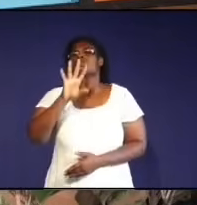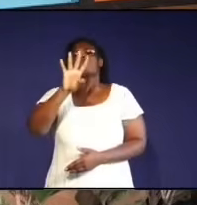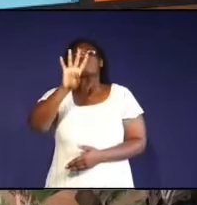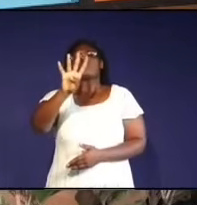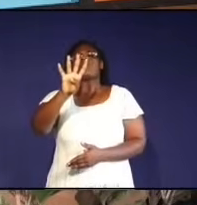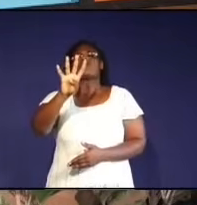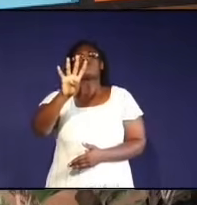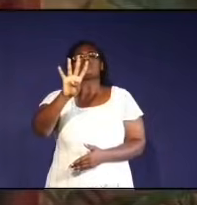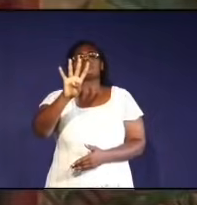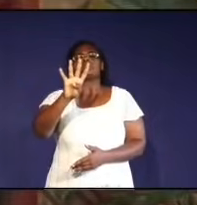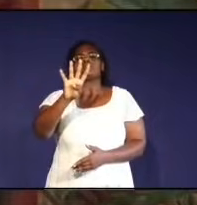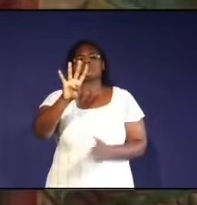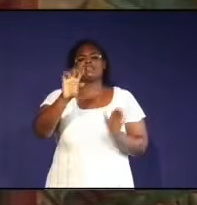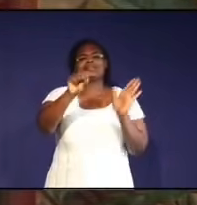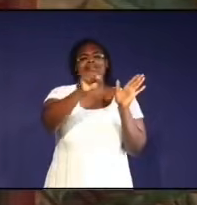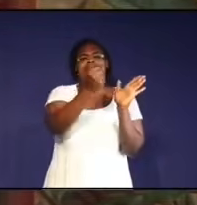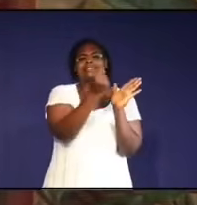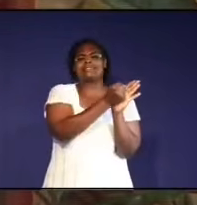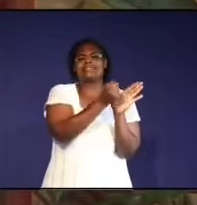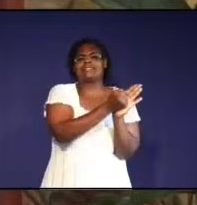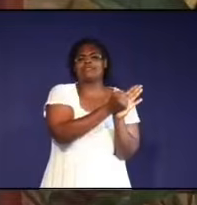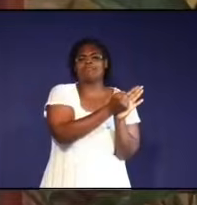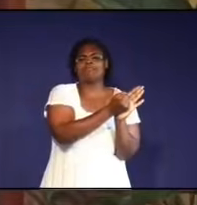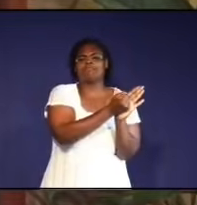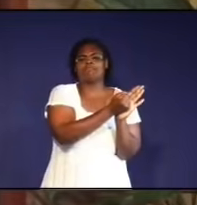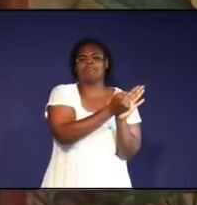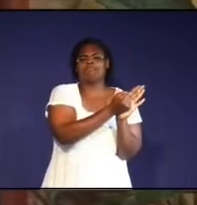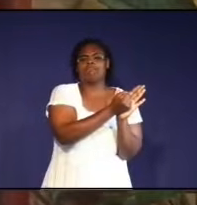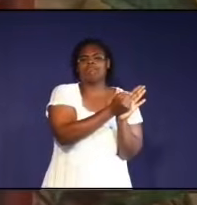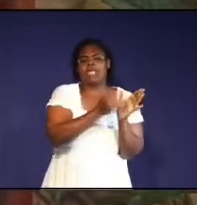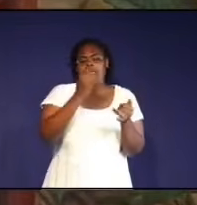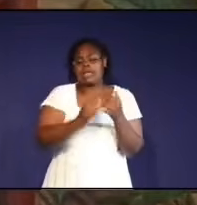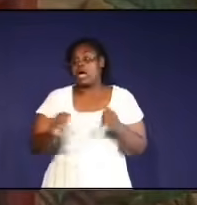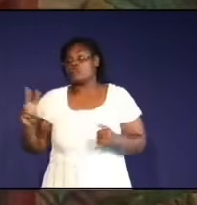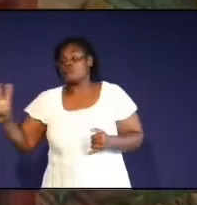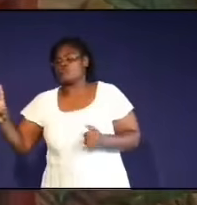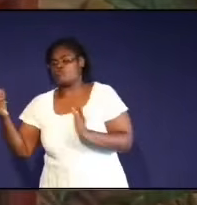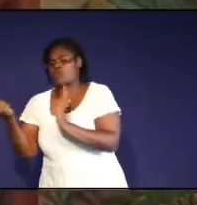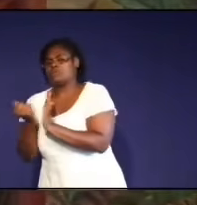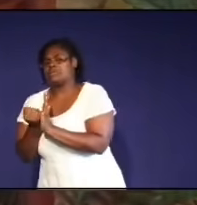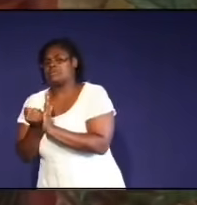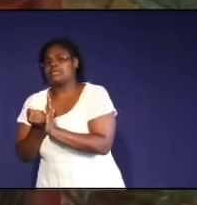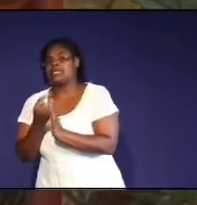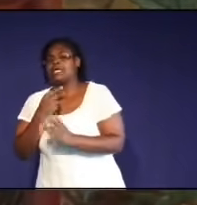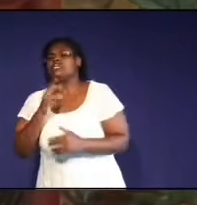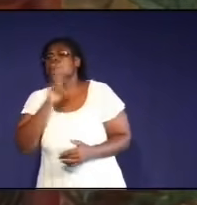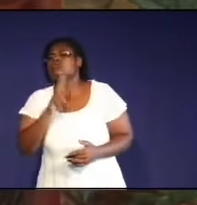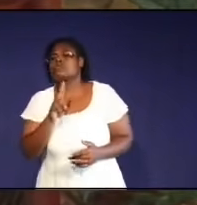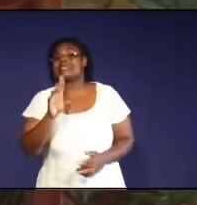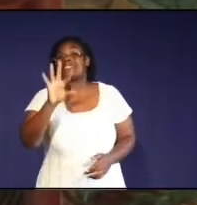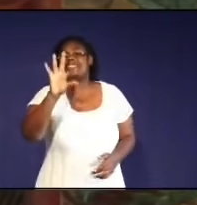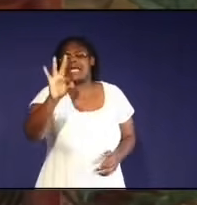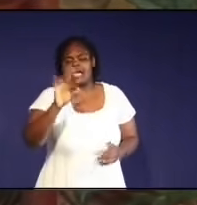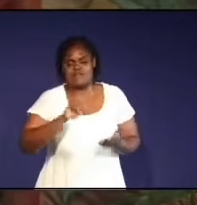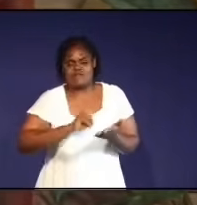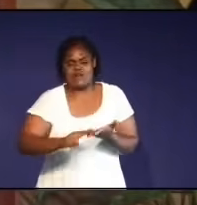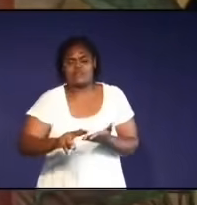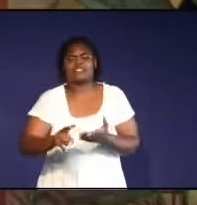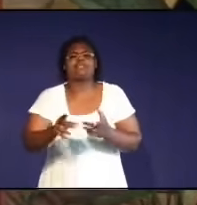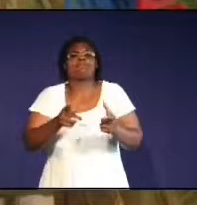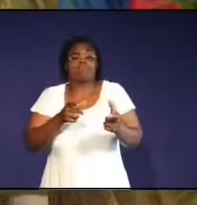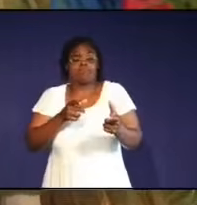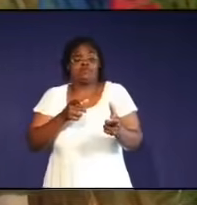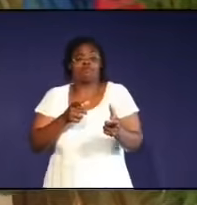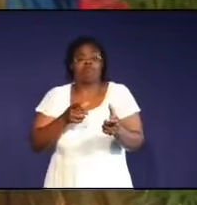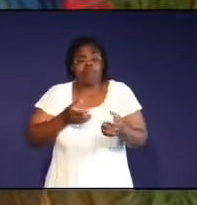seals. And the last two seals in the chapter, he uses nine verses to cover them.